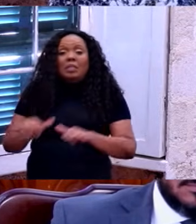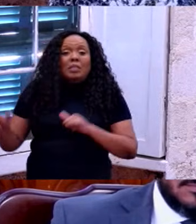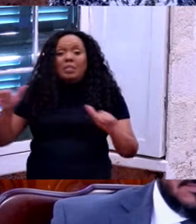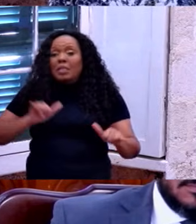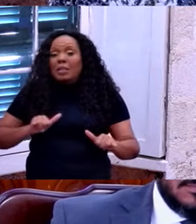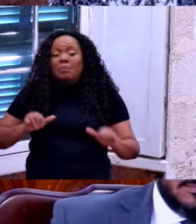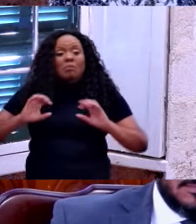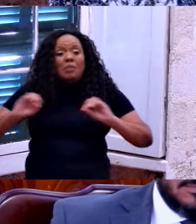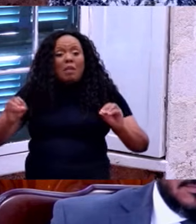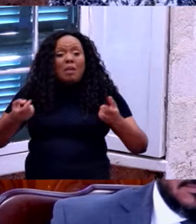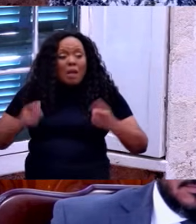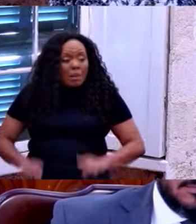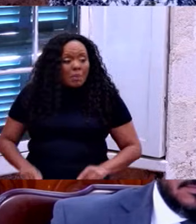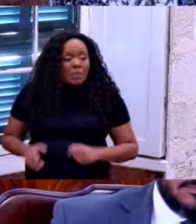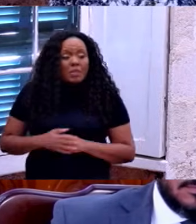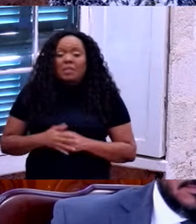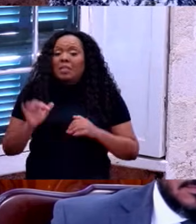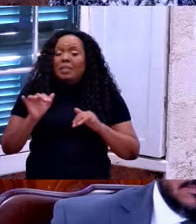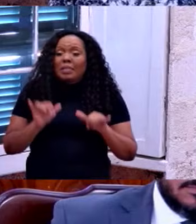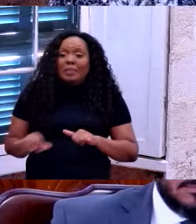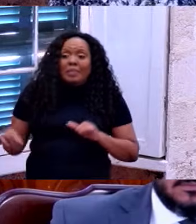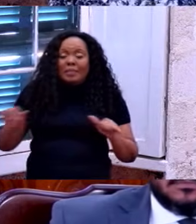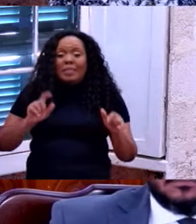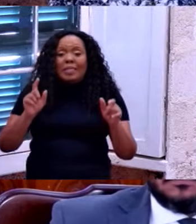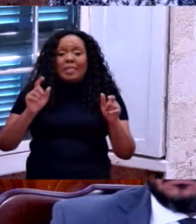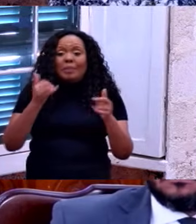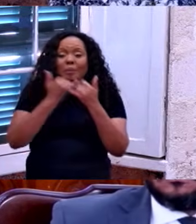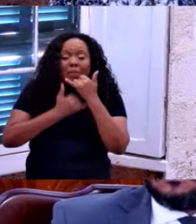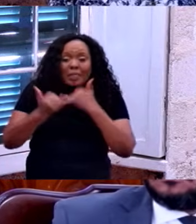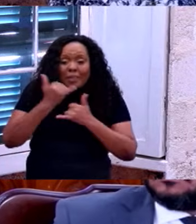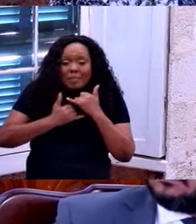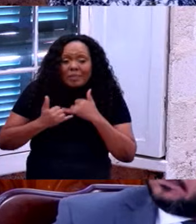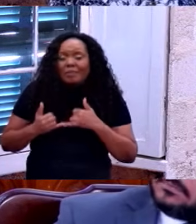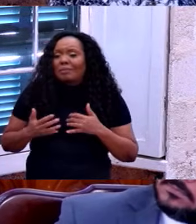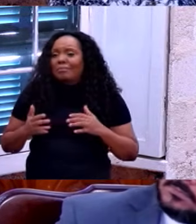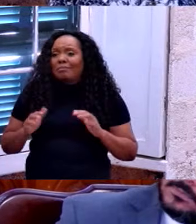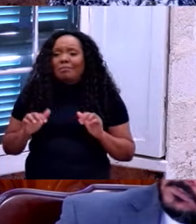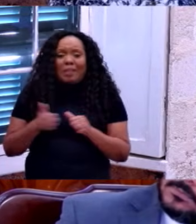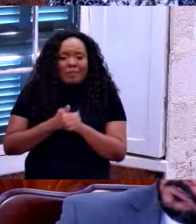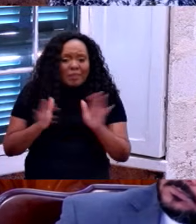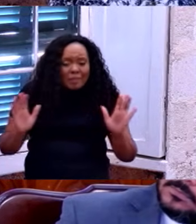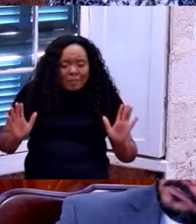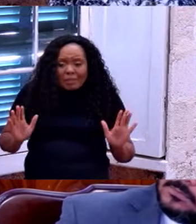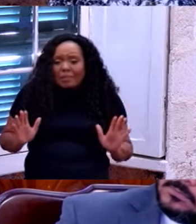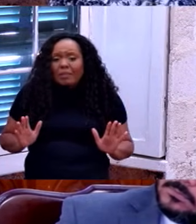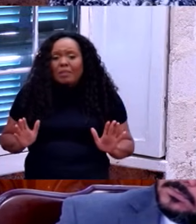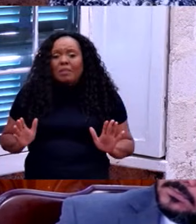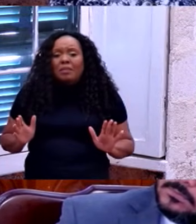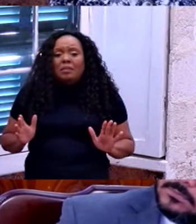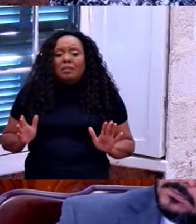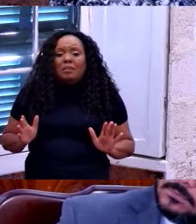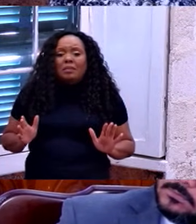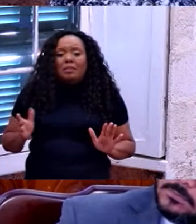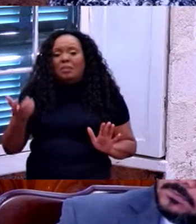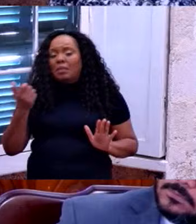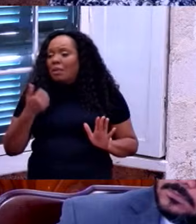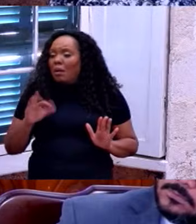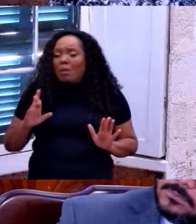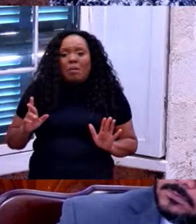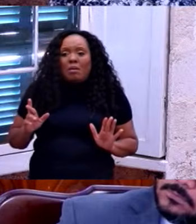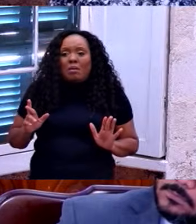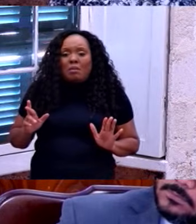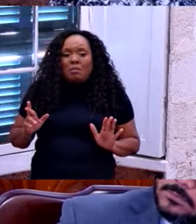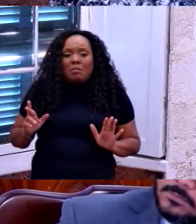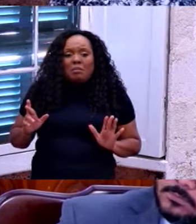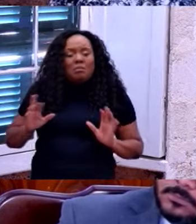errors and the ambiguity and everything else that goes with it. Or worse yet, it gets repealed in 3 months.